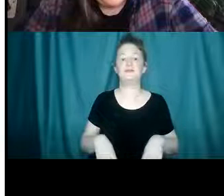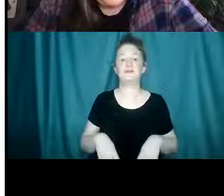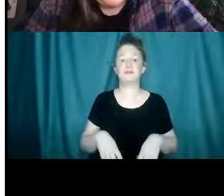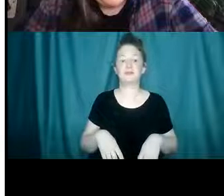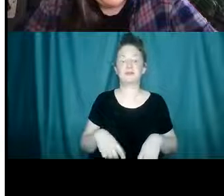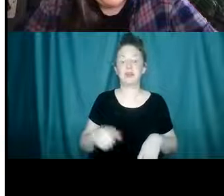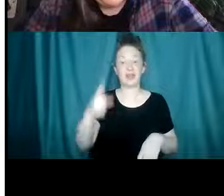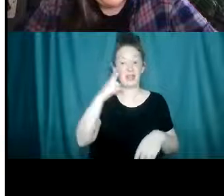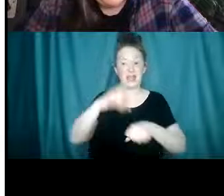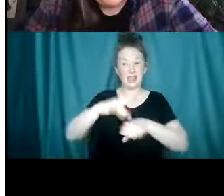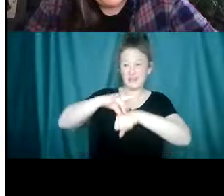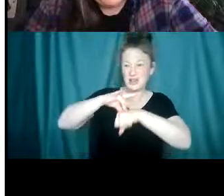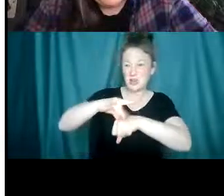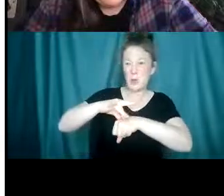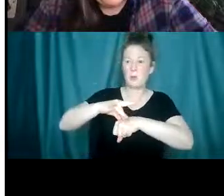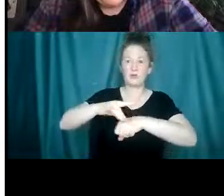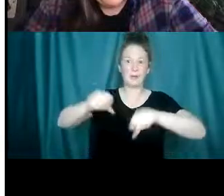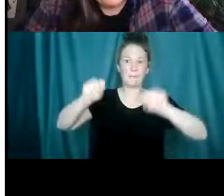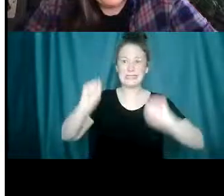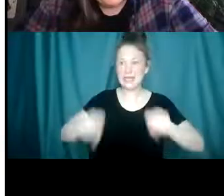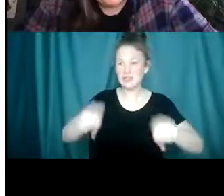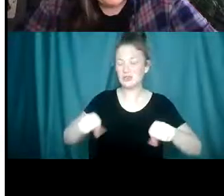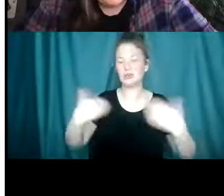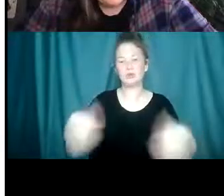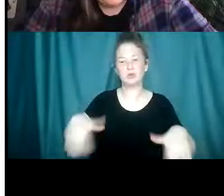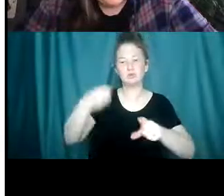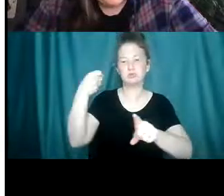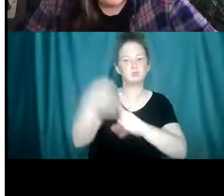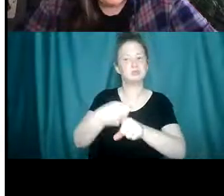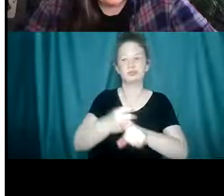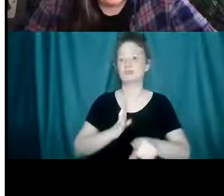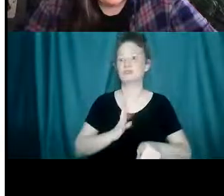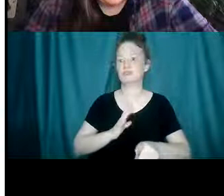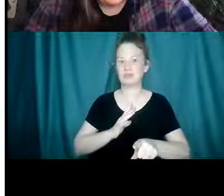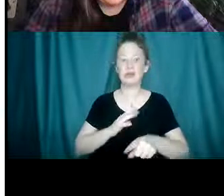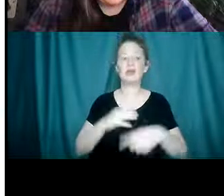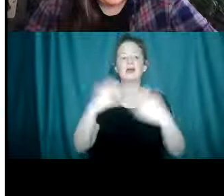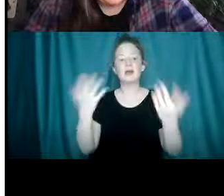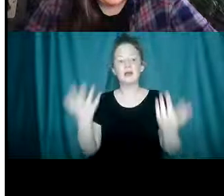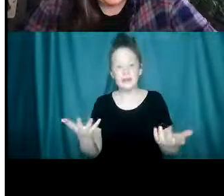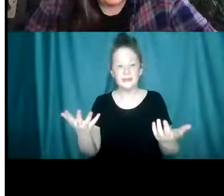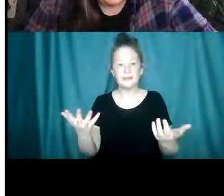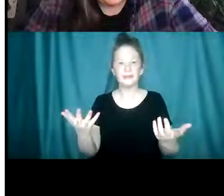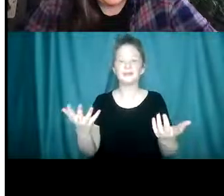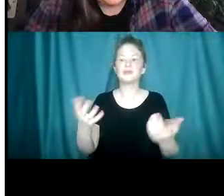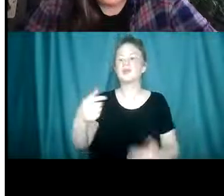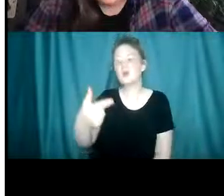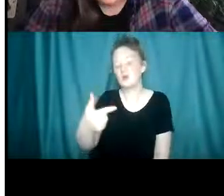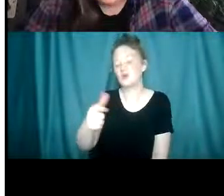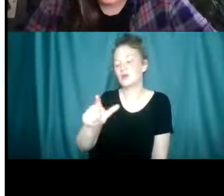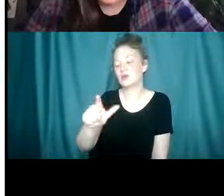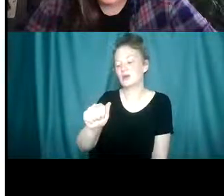potential is gigantic. But the cons, of course, because glauconite